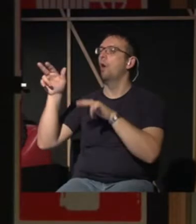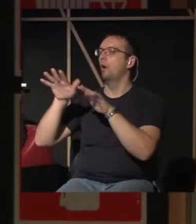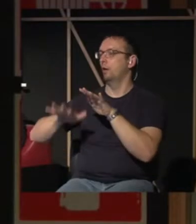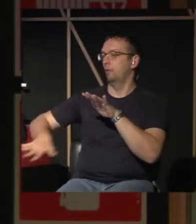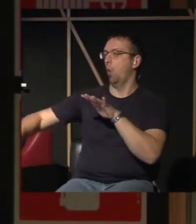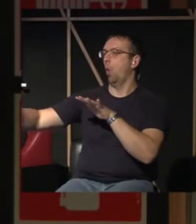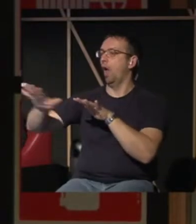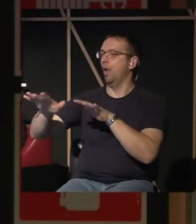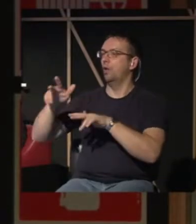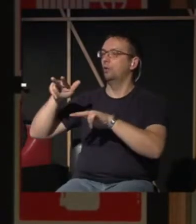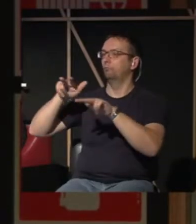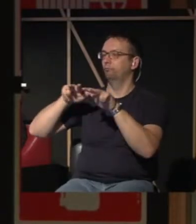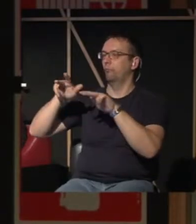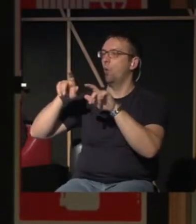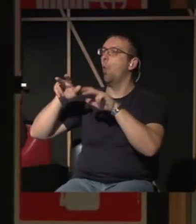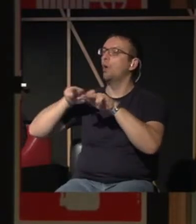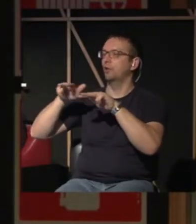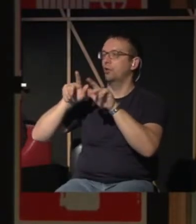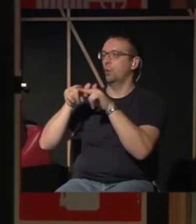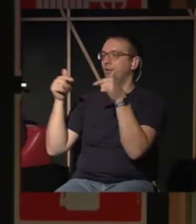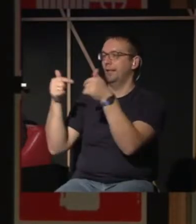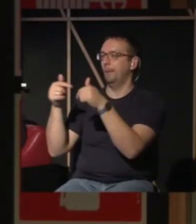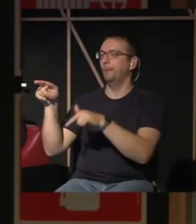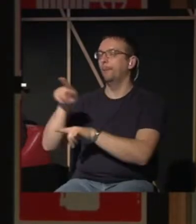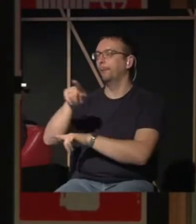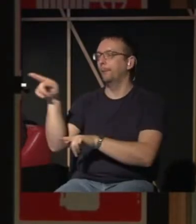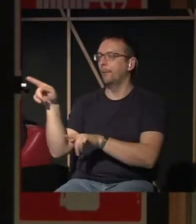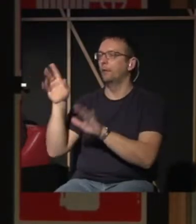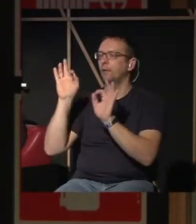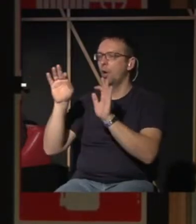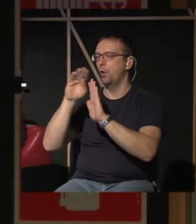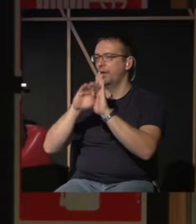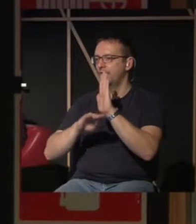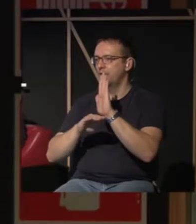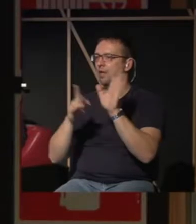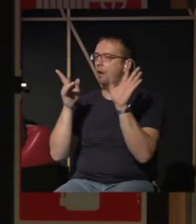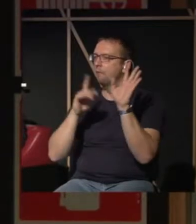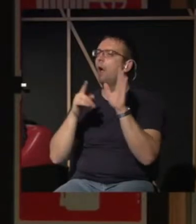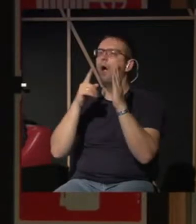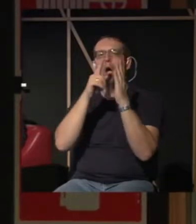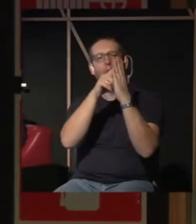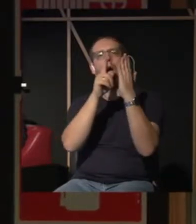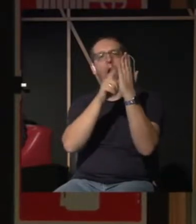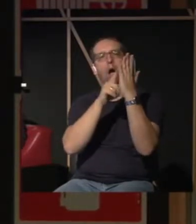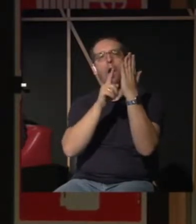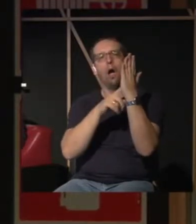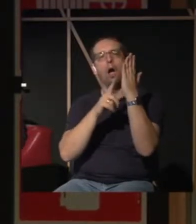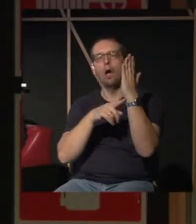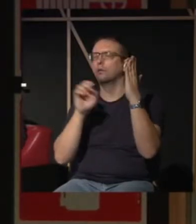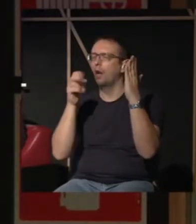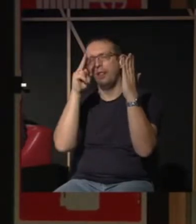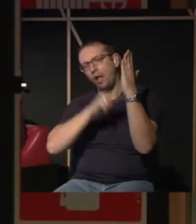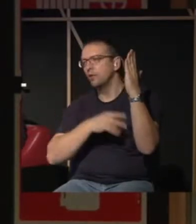CAFE, who has been with us from before the beginning, actually, worked together on